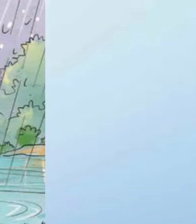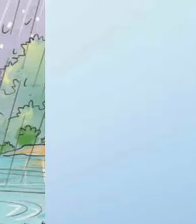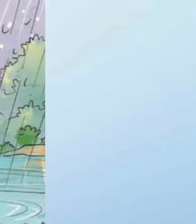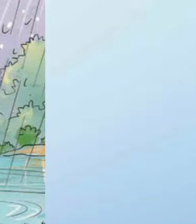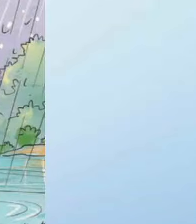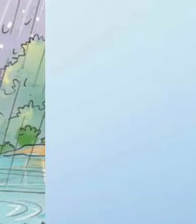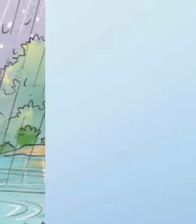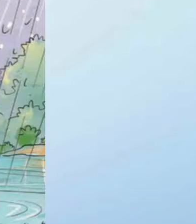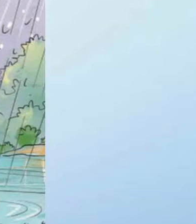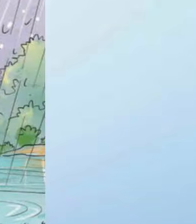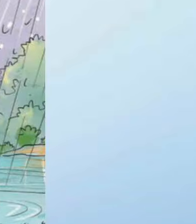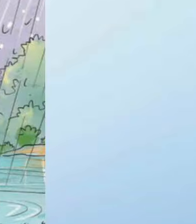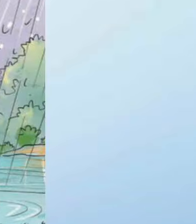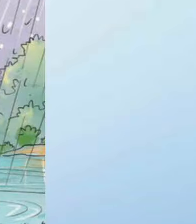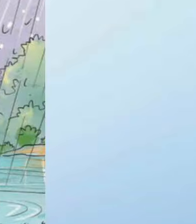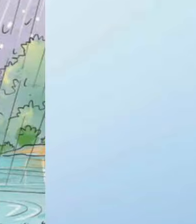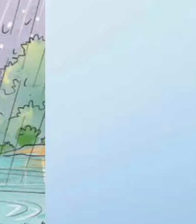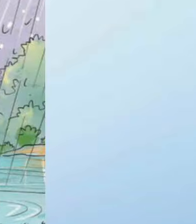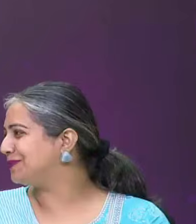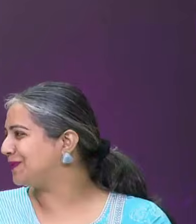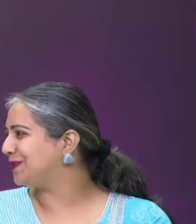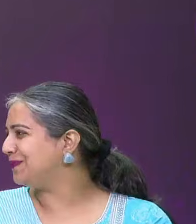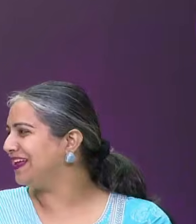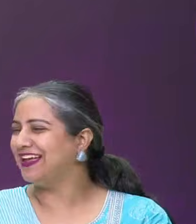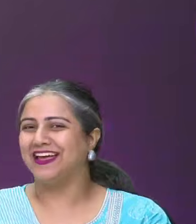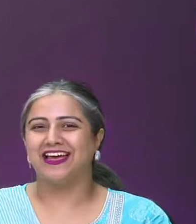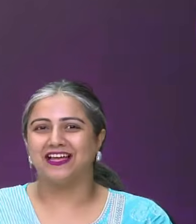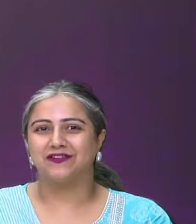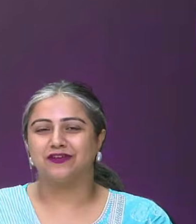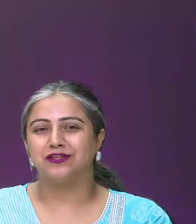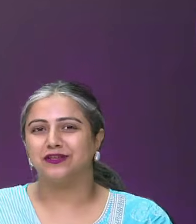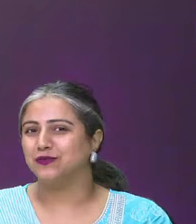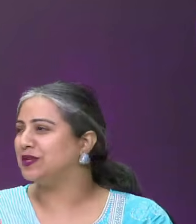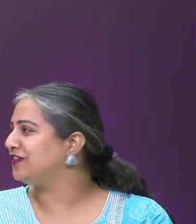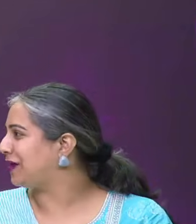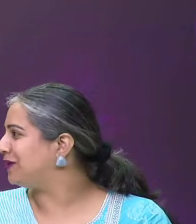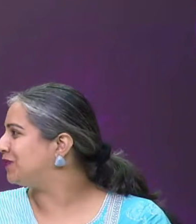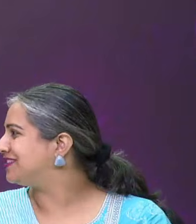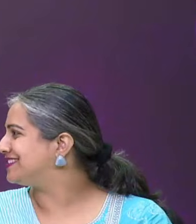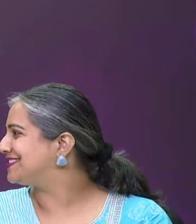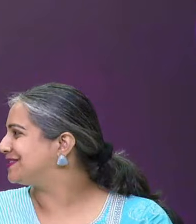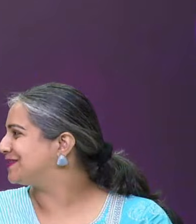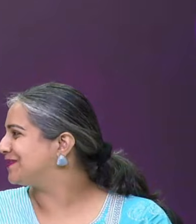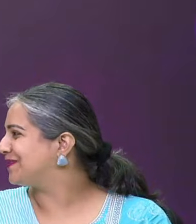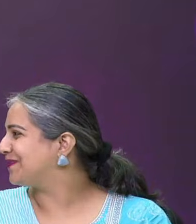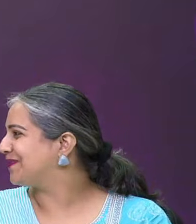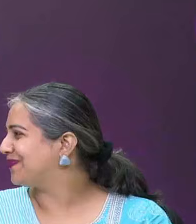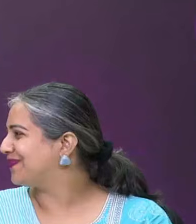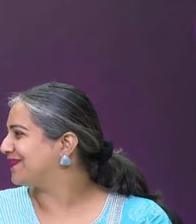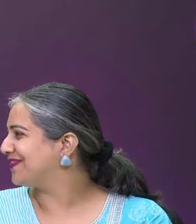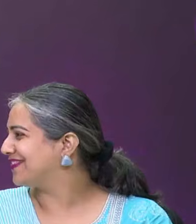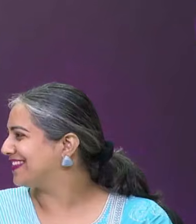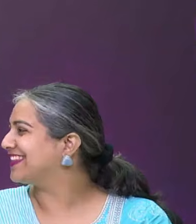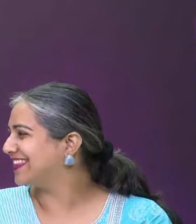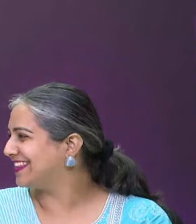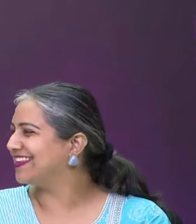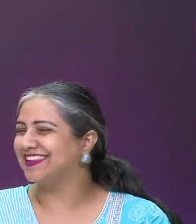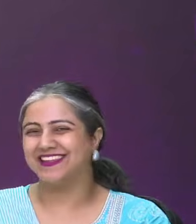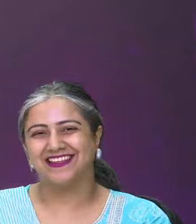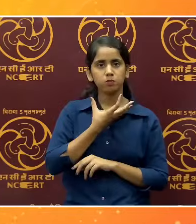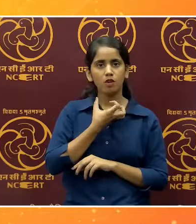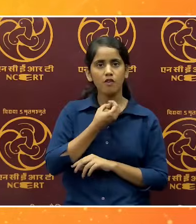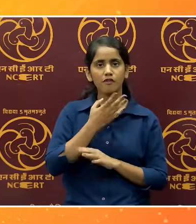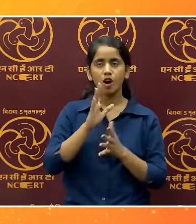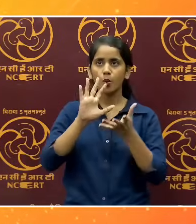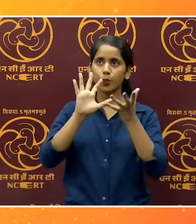joyful breeze. Such a wonderful poem. Yes, and it with is. so many and rhyming how words. Proud this frog is of its